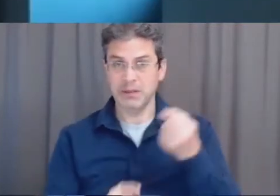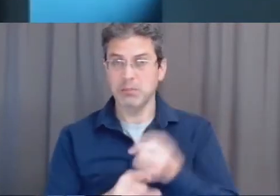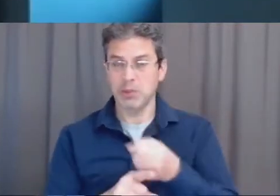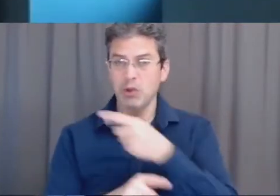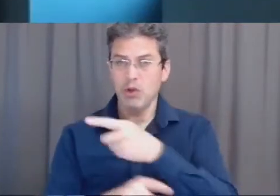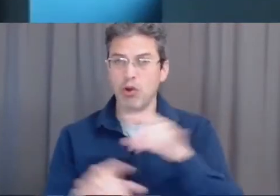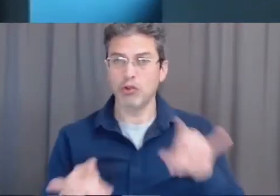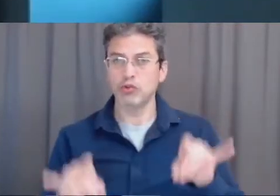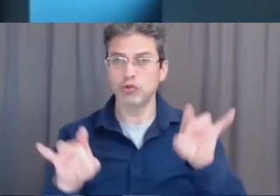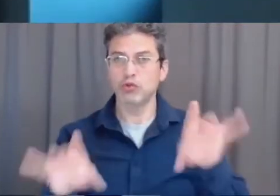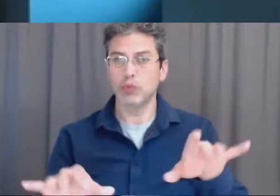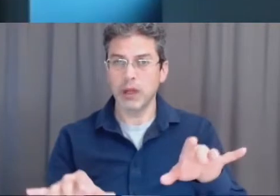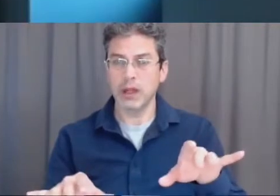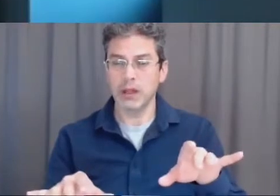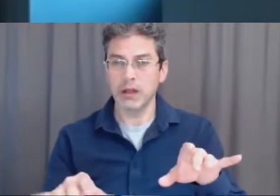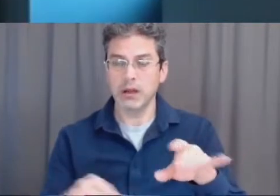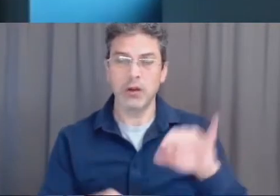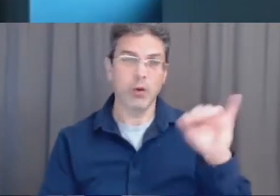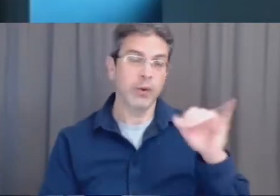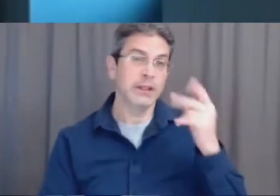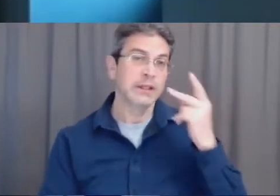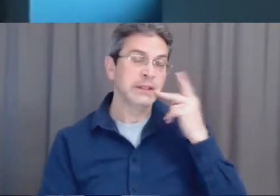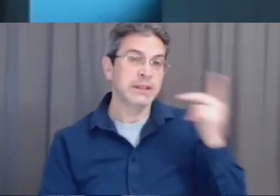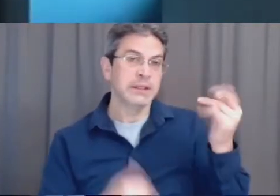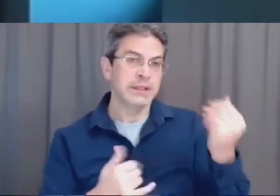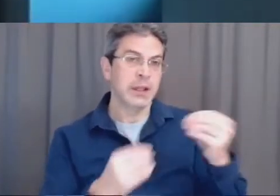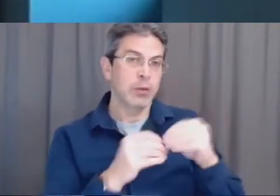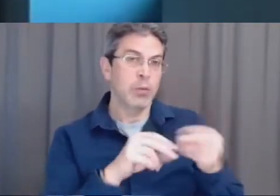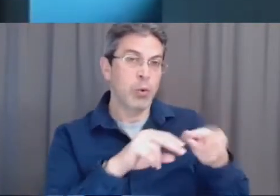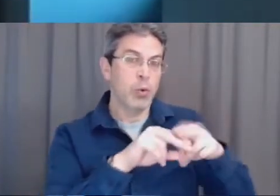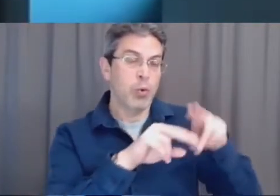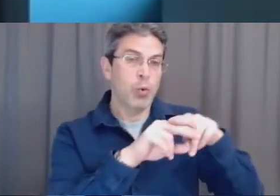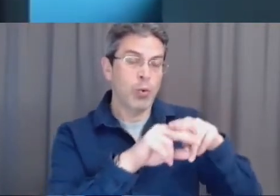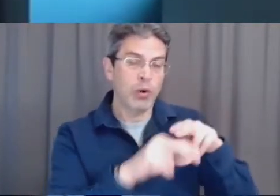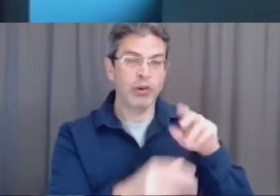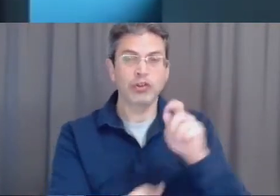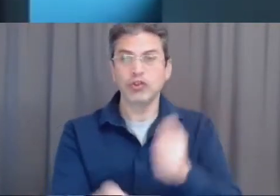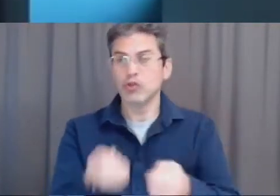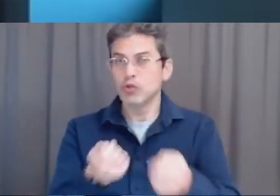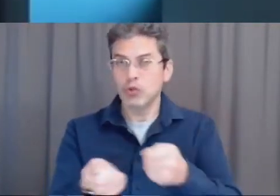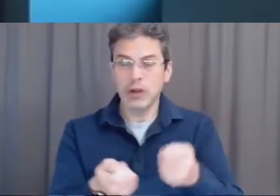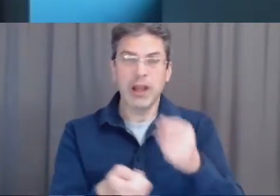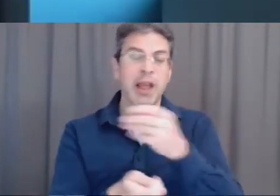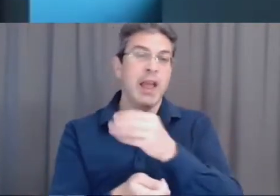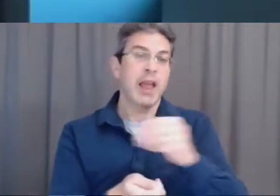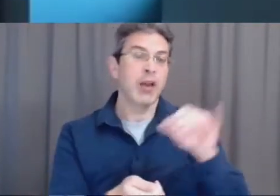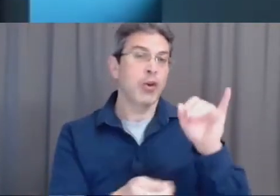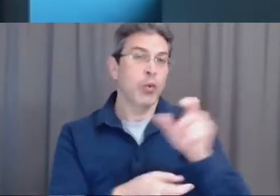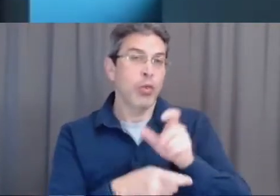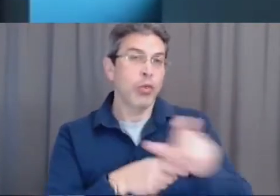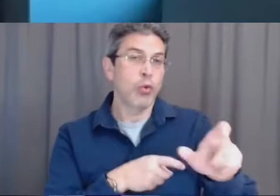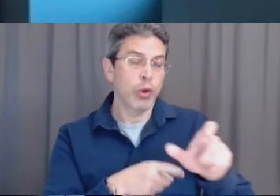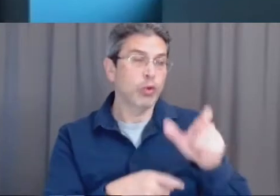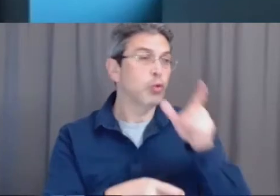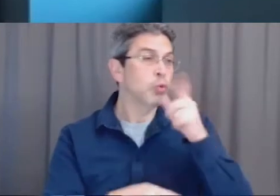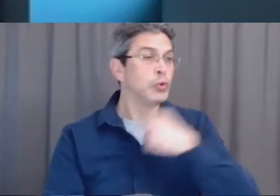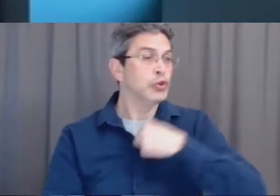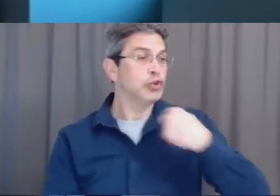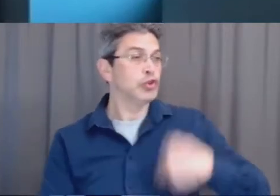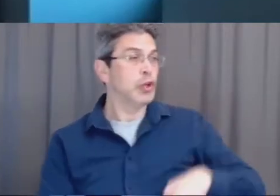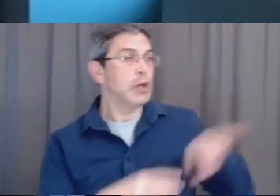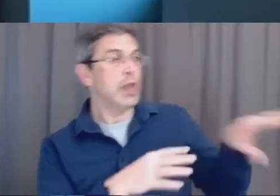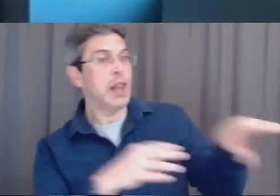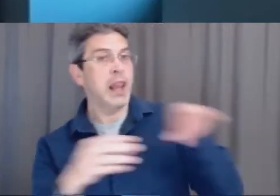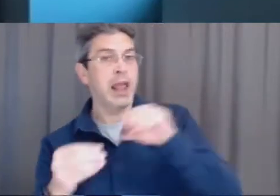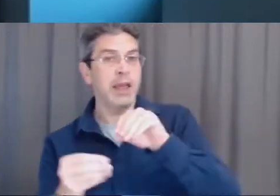evidence of Chinese activities aimed at manipulating and sometimes threatening members of diaspora Chinese communities, including in